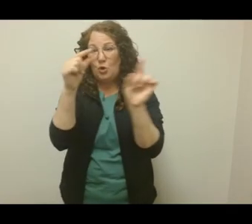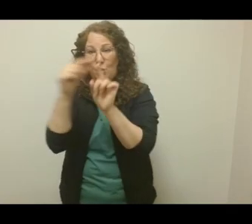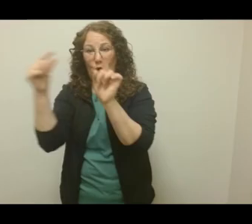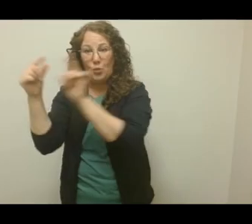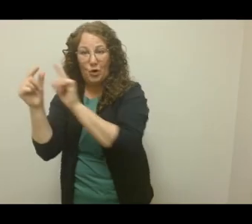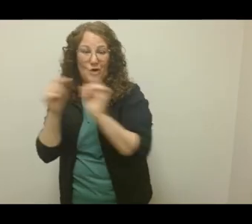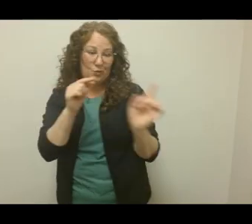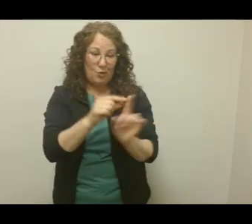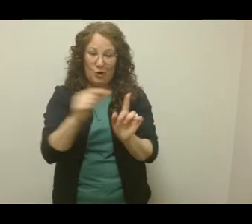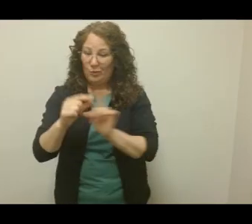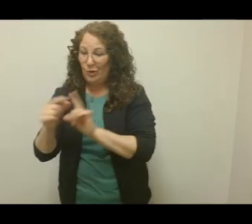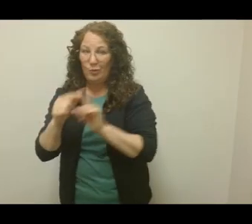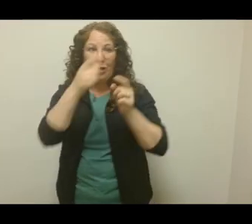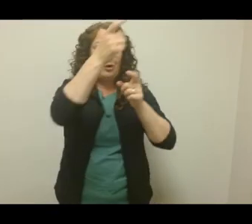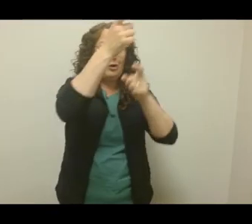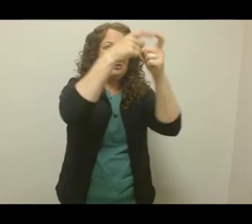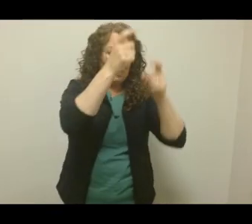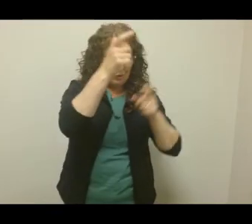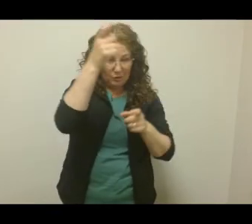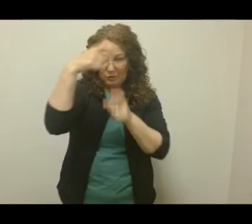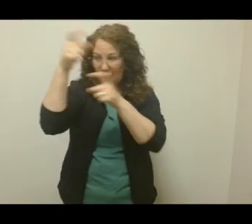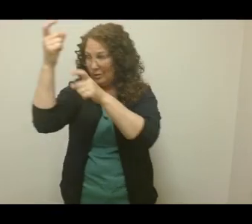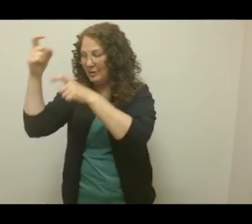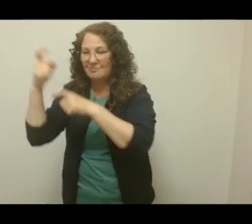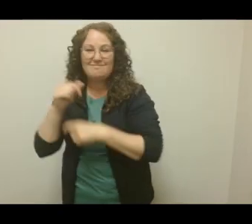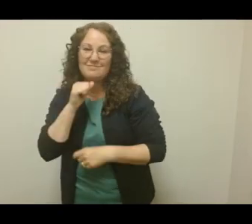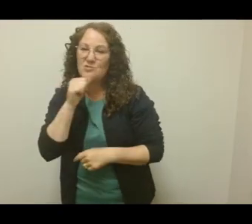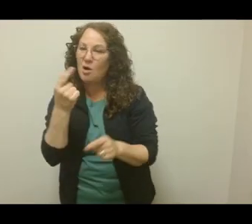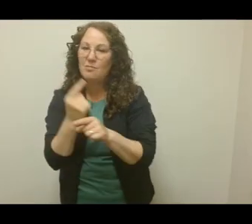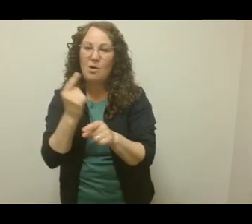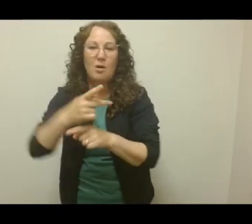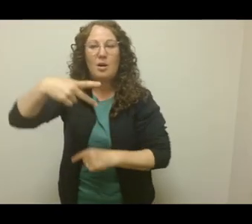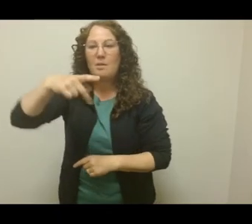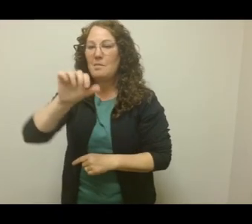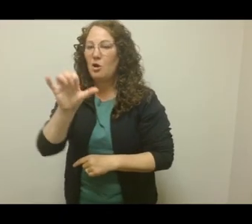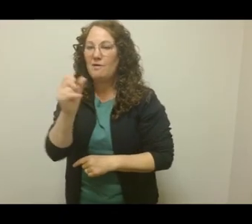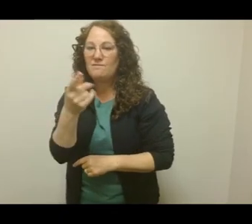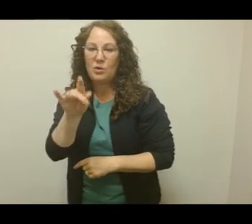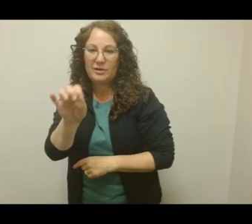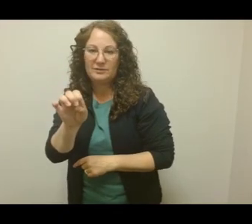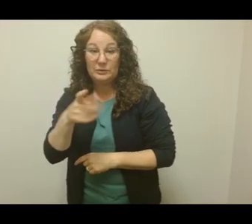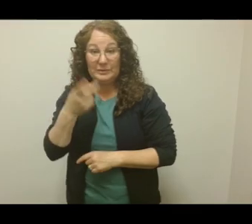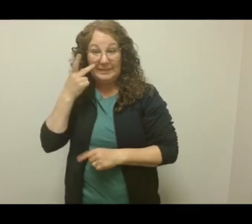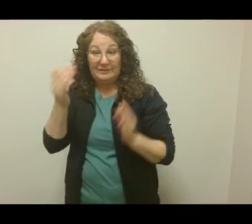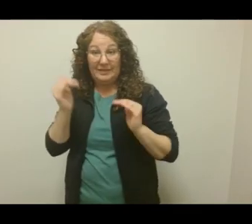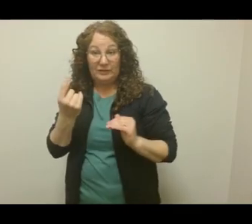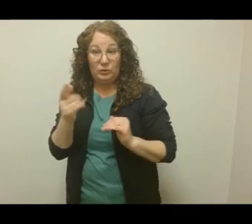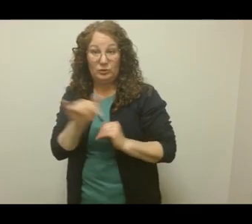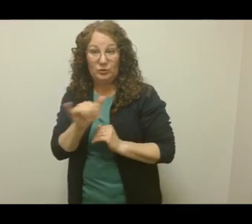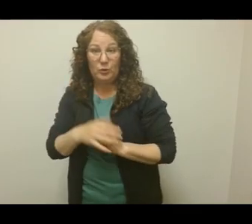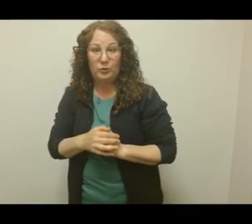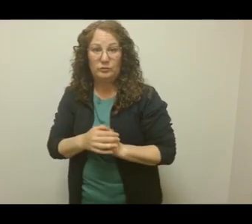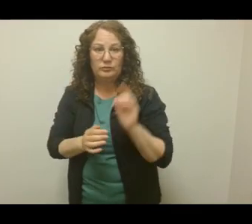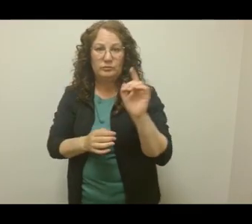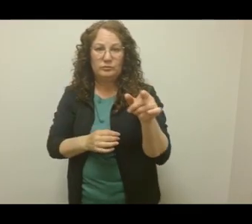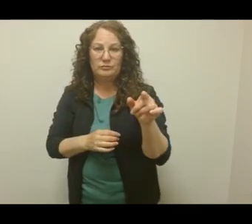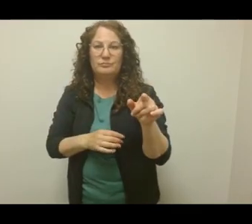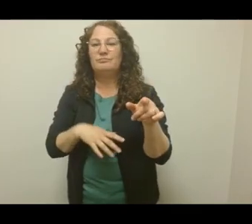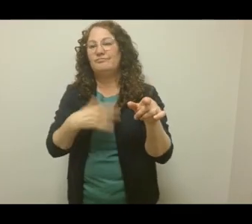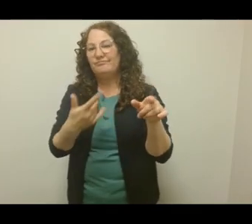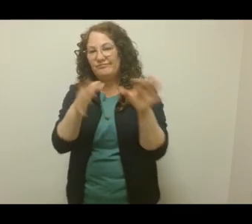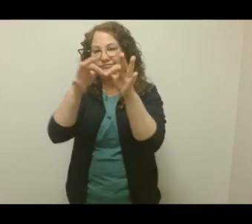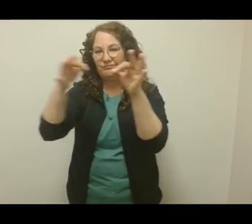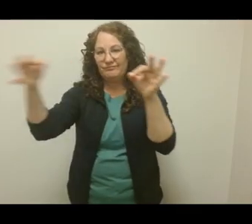swap, this is not sufficiently paraphrased. You can see that for the next one too. Right? As a result, they overuse